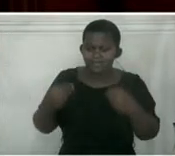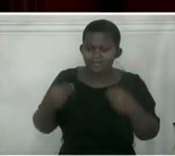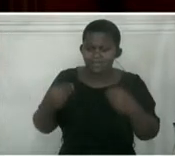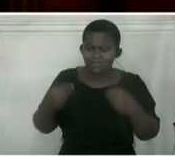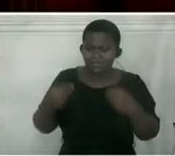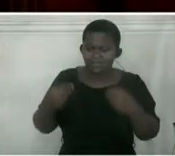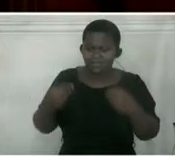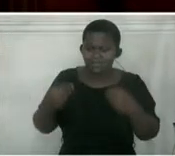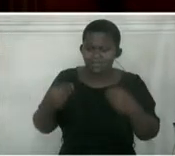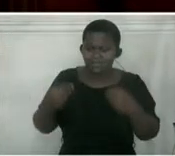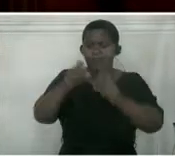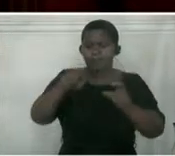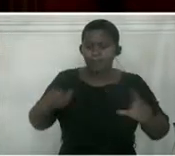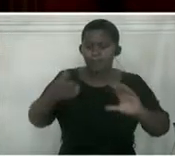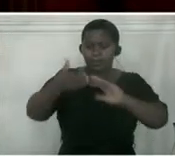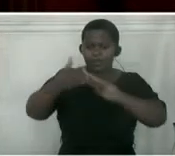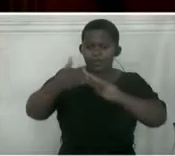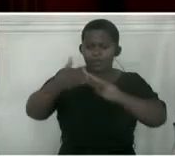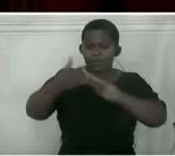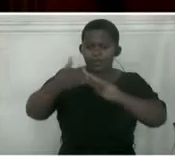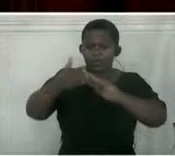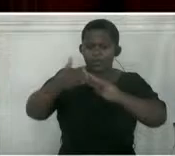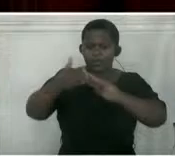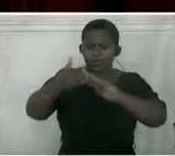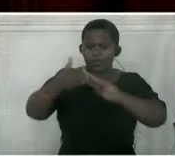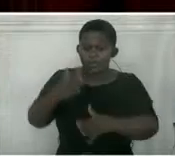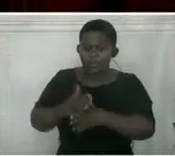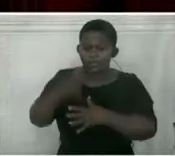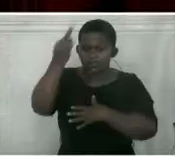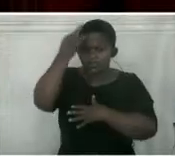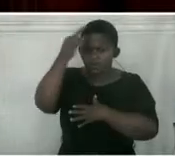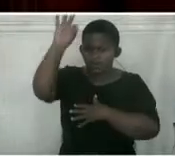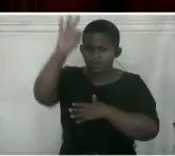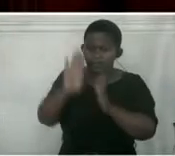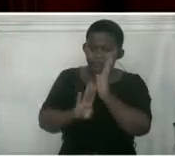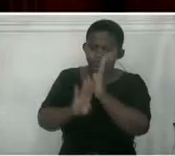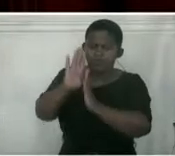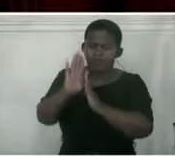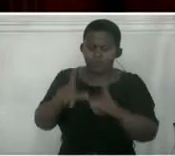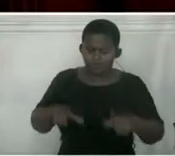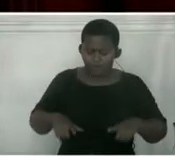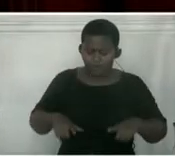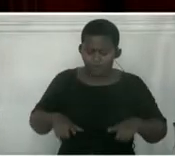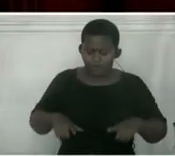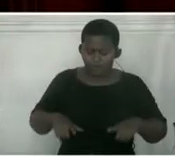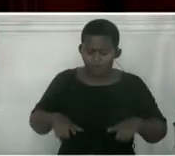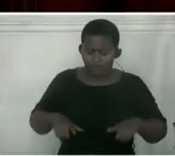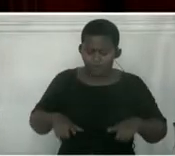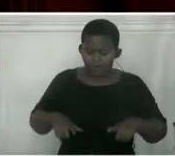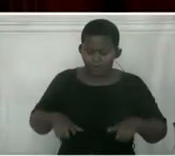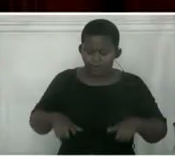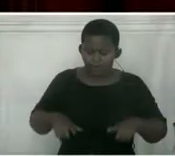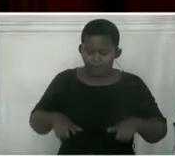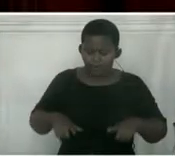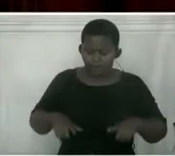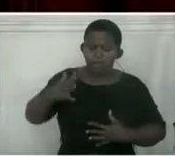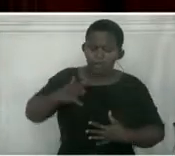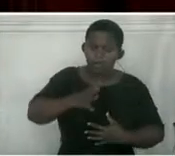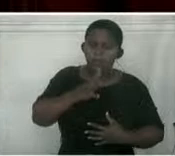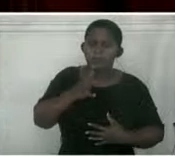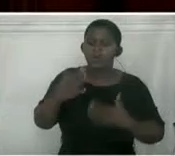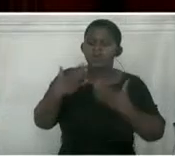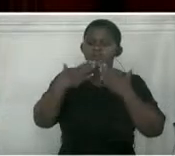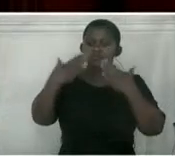civil society, who are working with government to improve the lives of our people. We want to thank